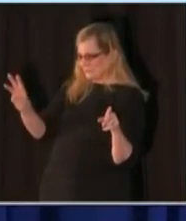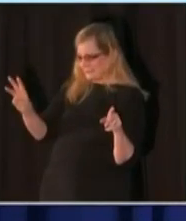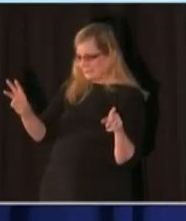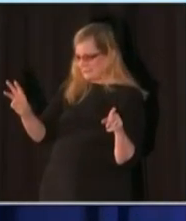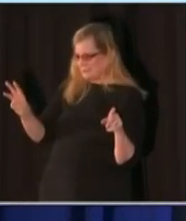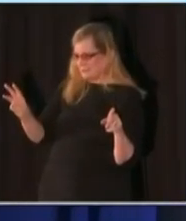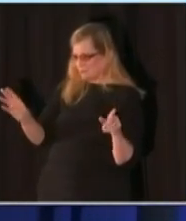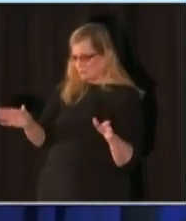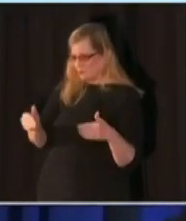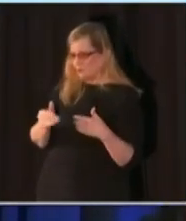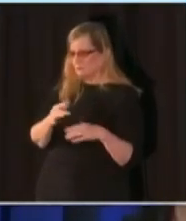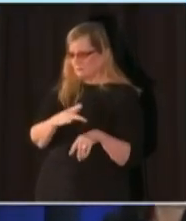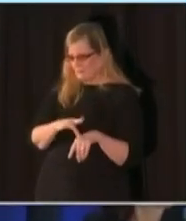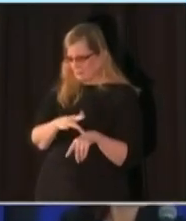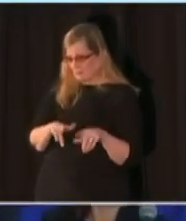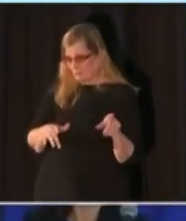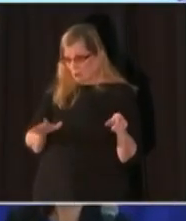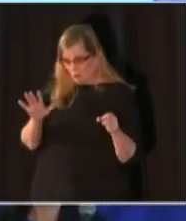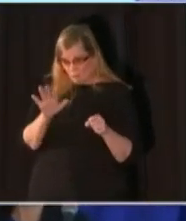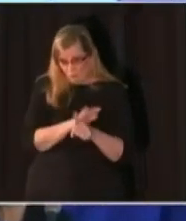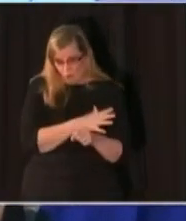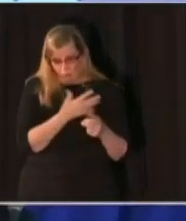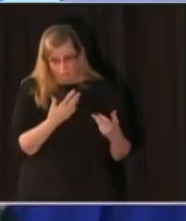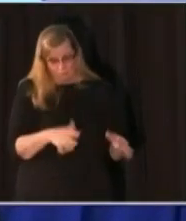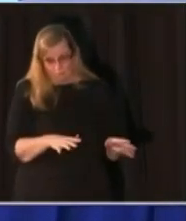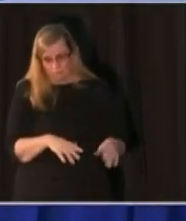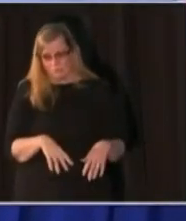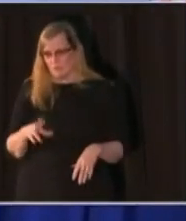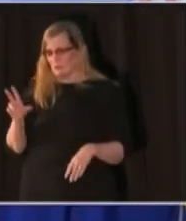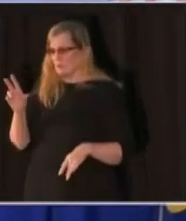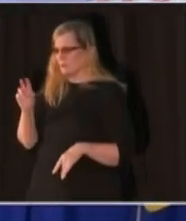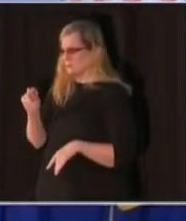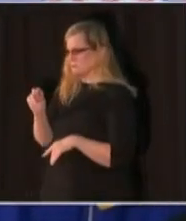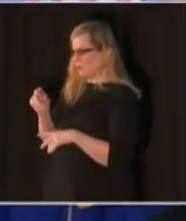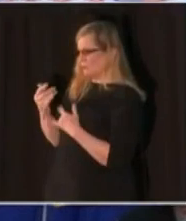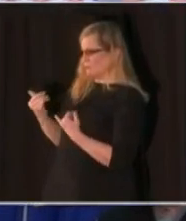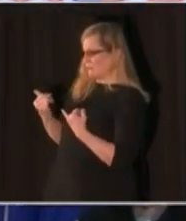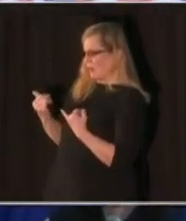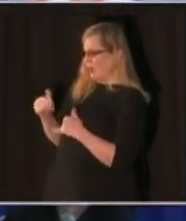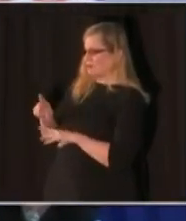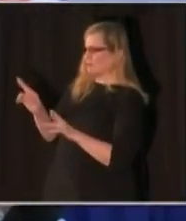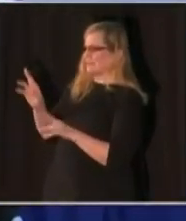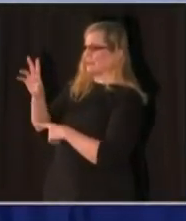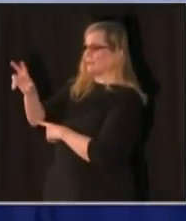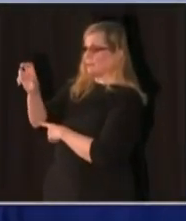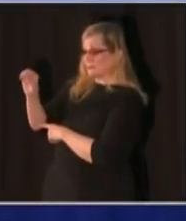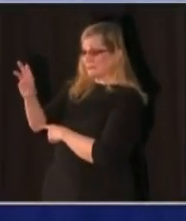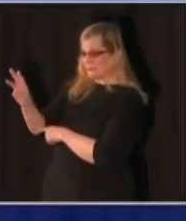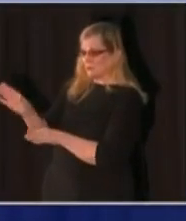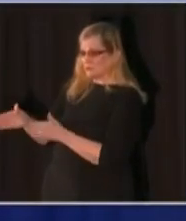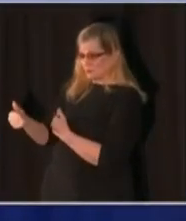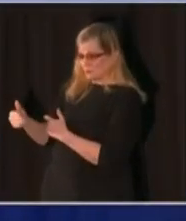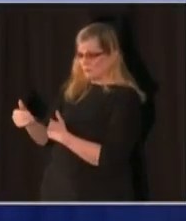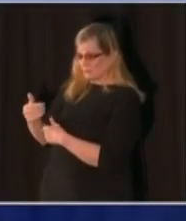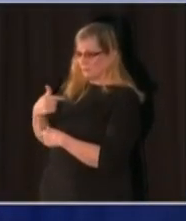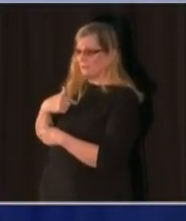rooms prepared to take folks on an as-needed basis. So there's a whole process behind that to ensure that as